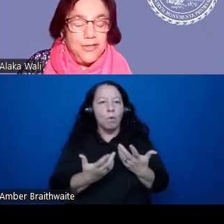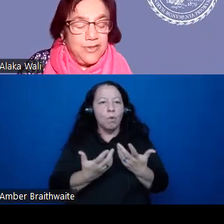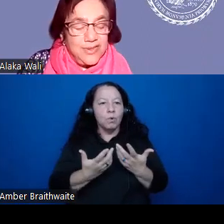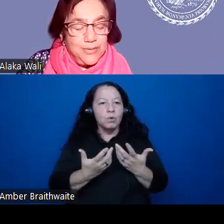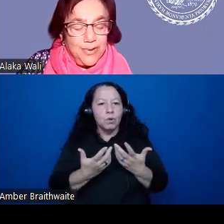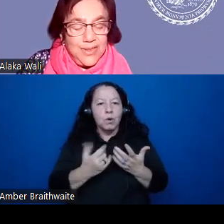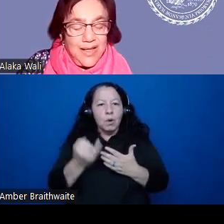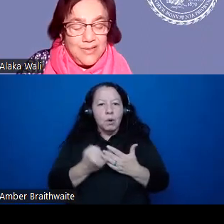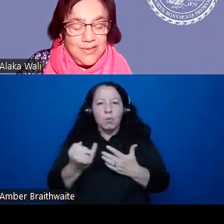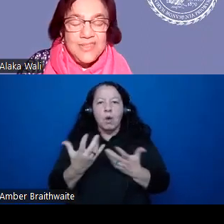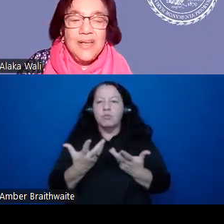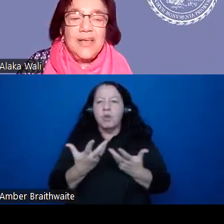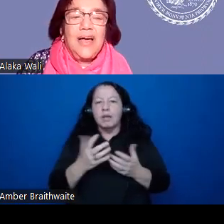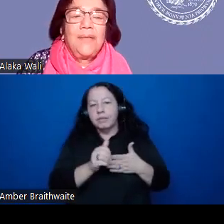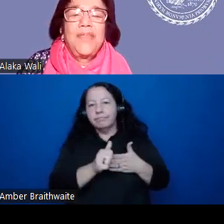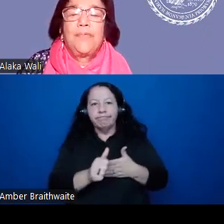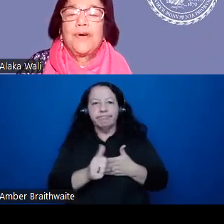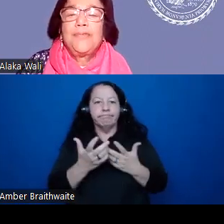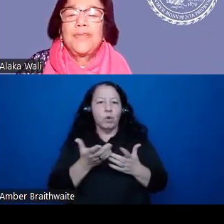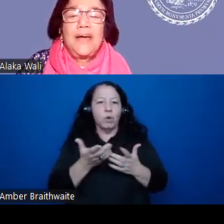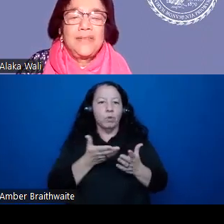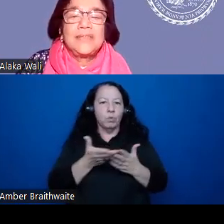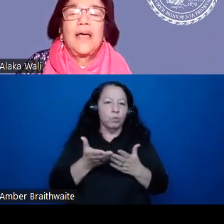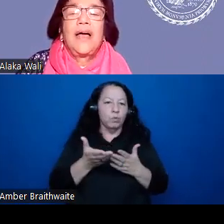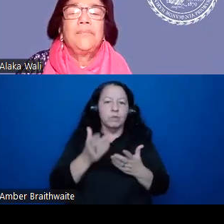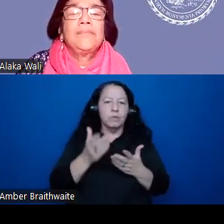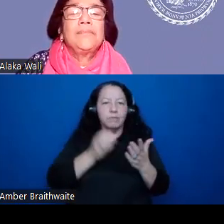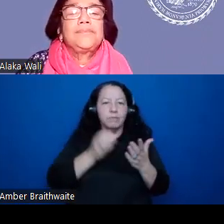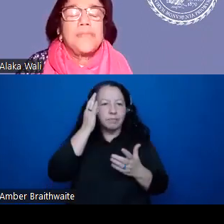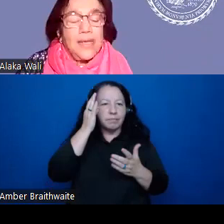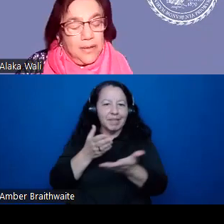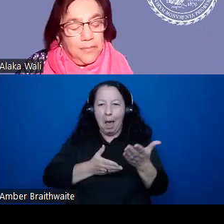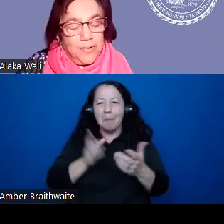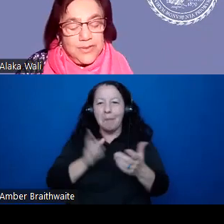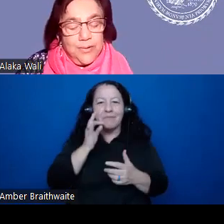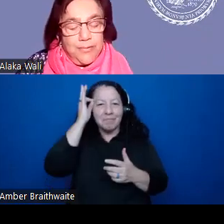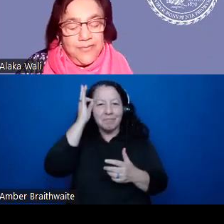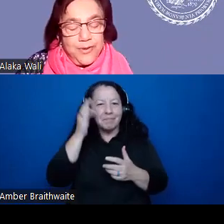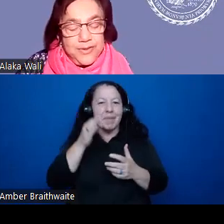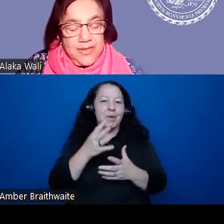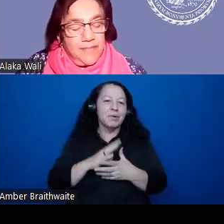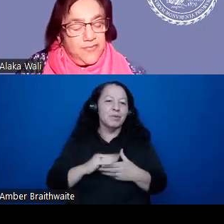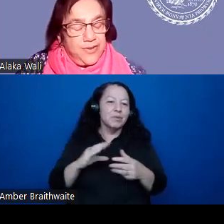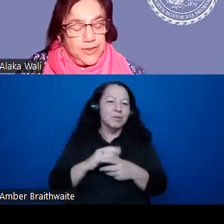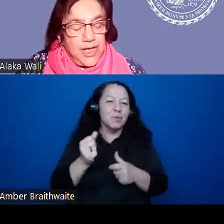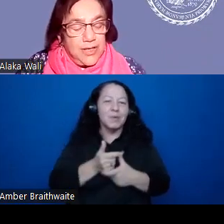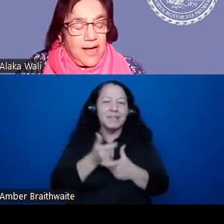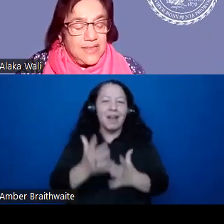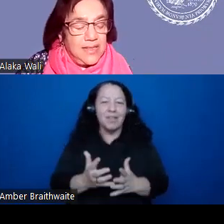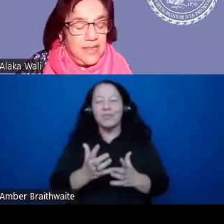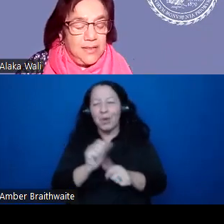over 100 storytellers that work with us. We're so grateful to them for